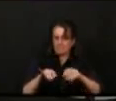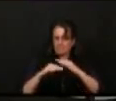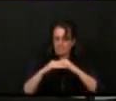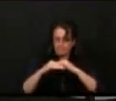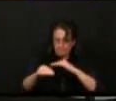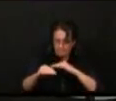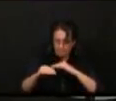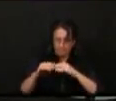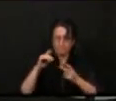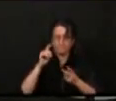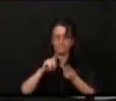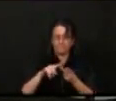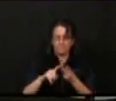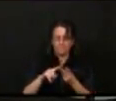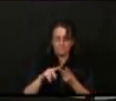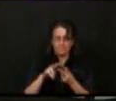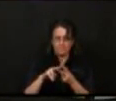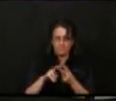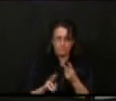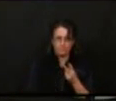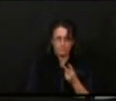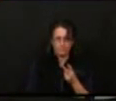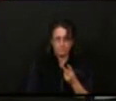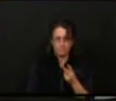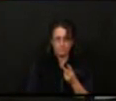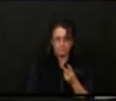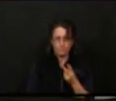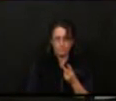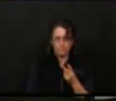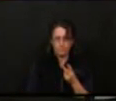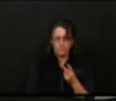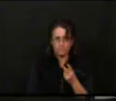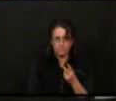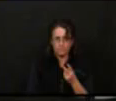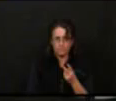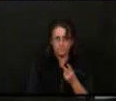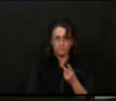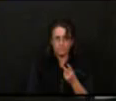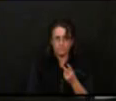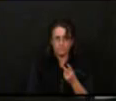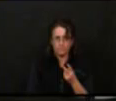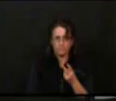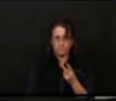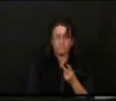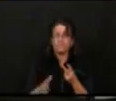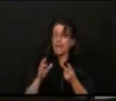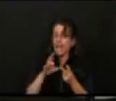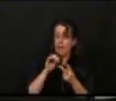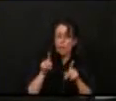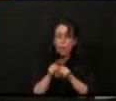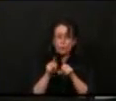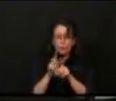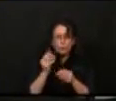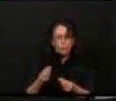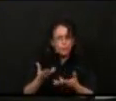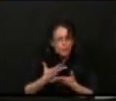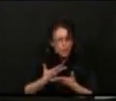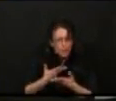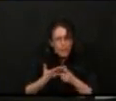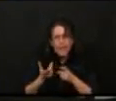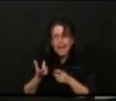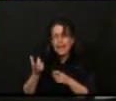level, whether it was going to be level funded with or without contributions from the surplus, which we tapped into